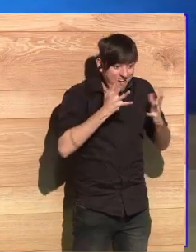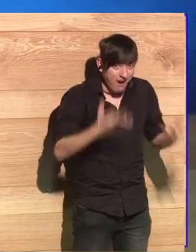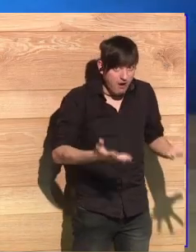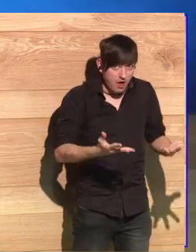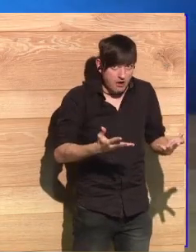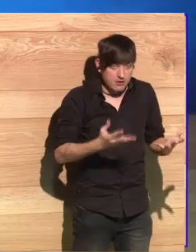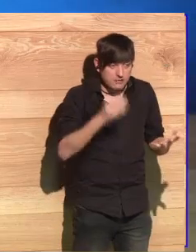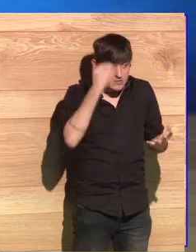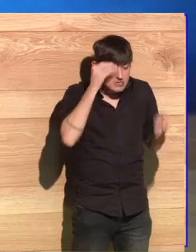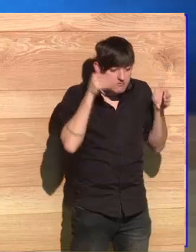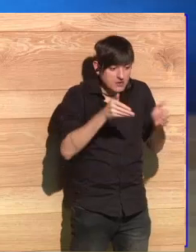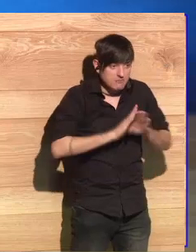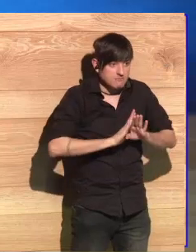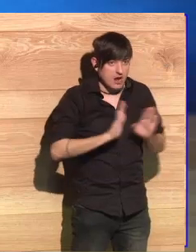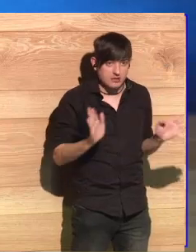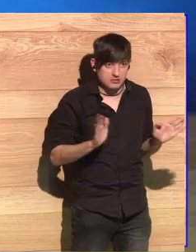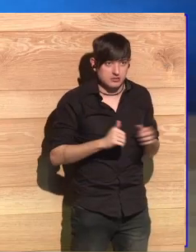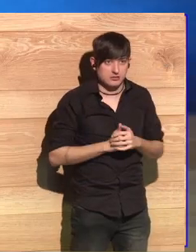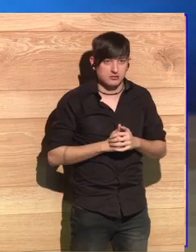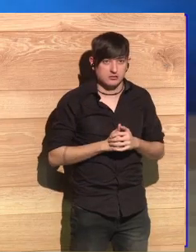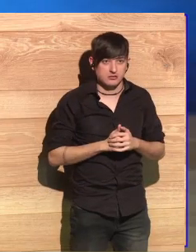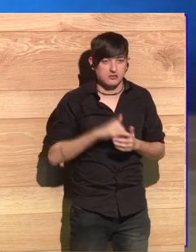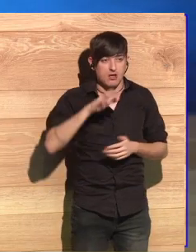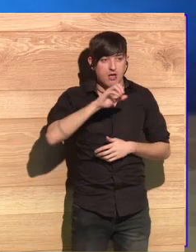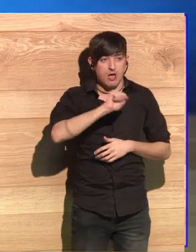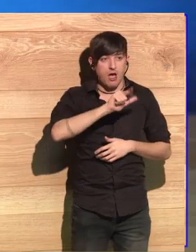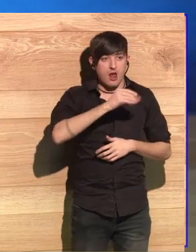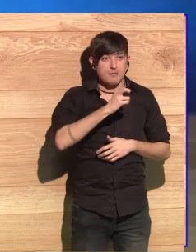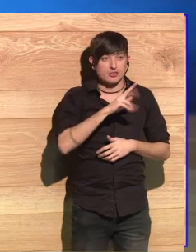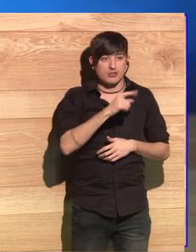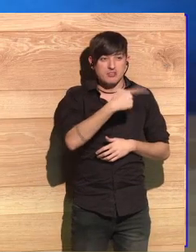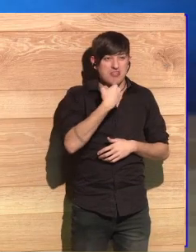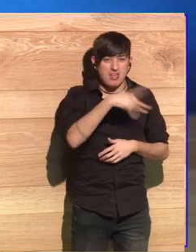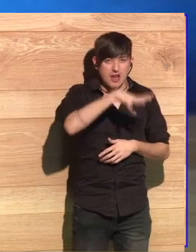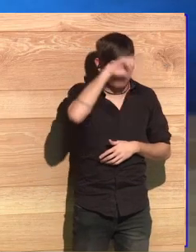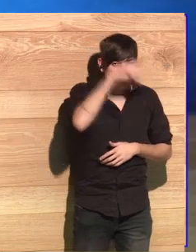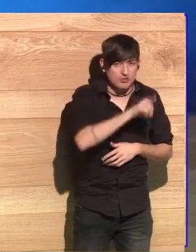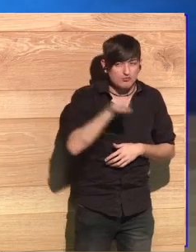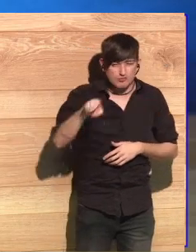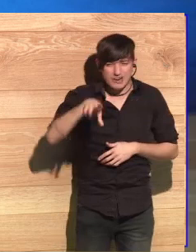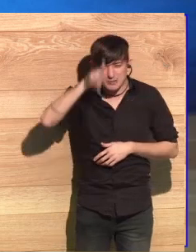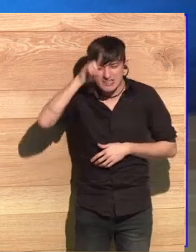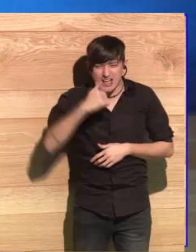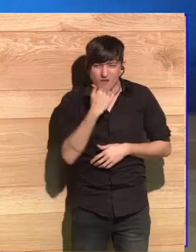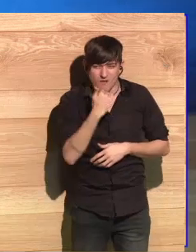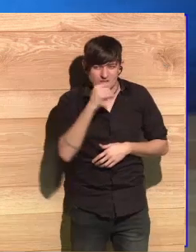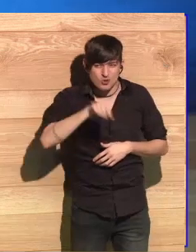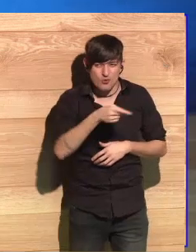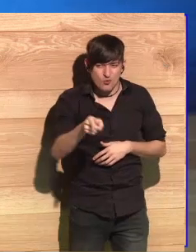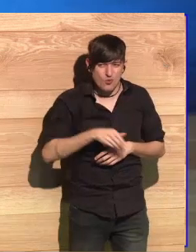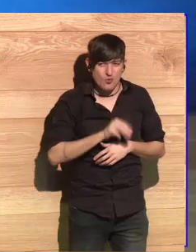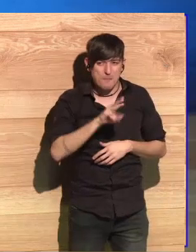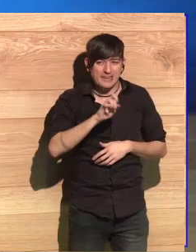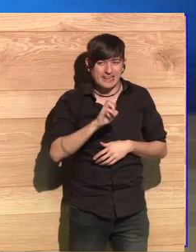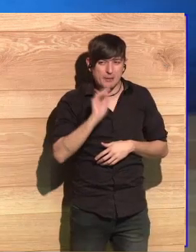you never end up thinking about collateral damage until it becomes a fact. And Alberto says that he doesn't feel any remorse. But do